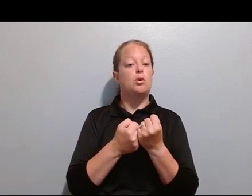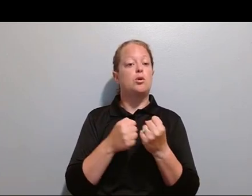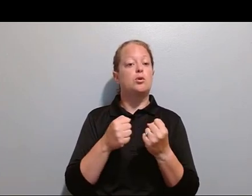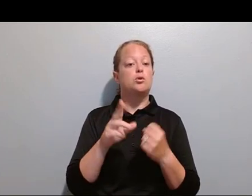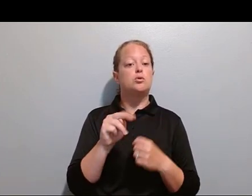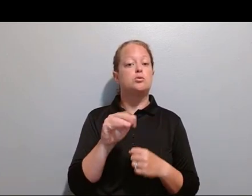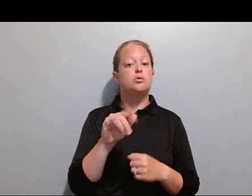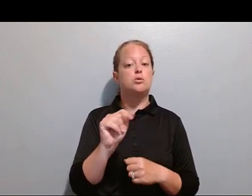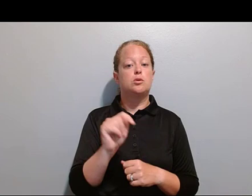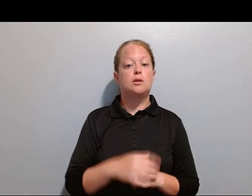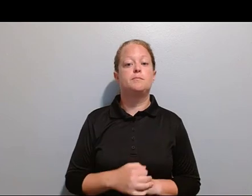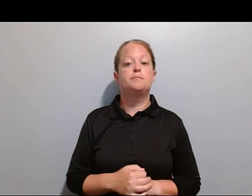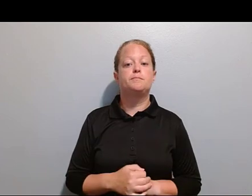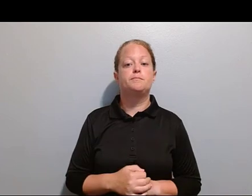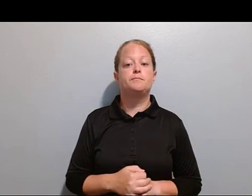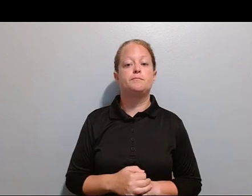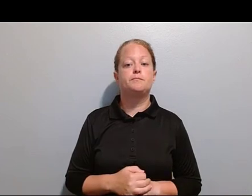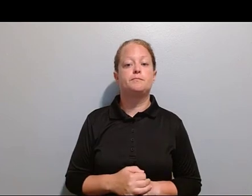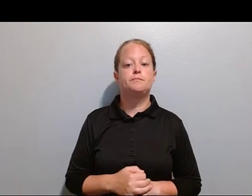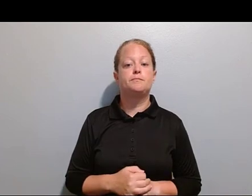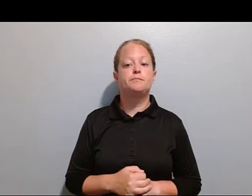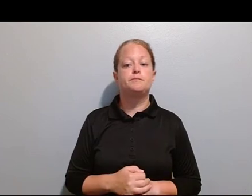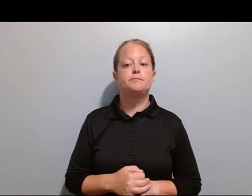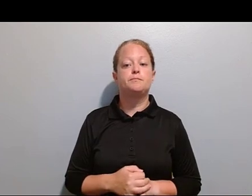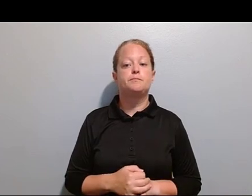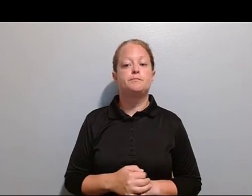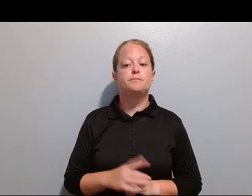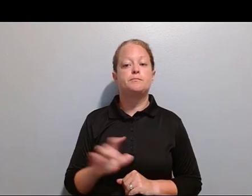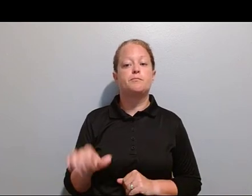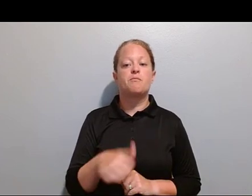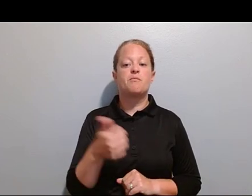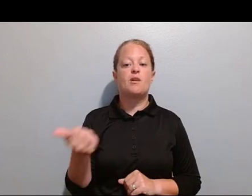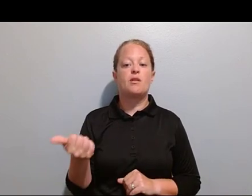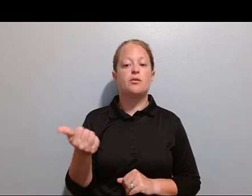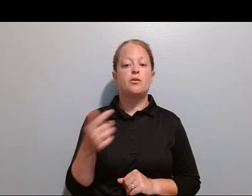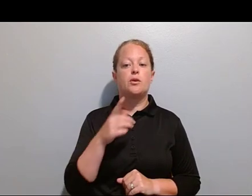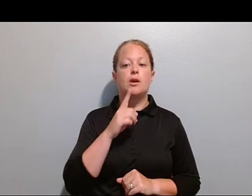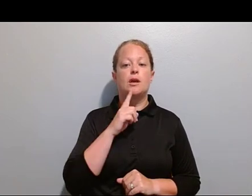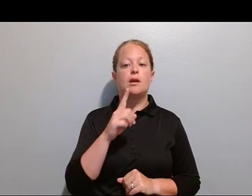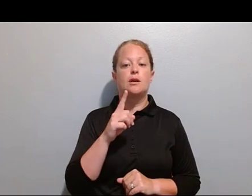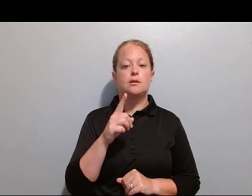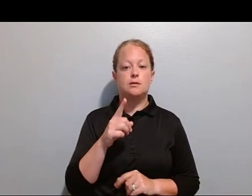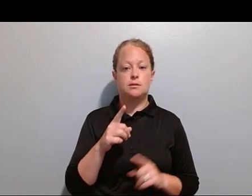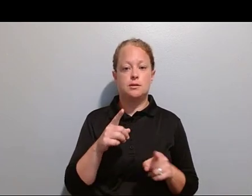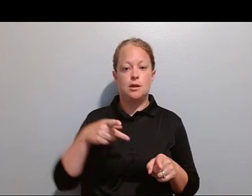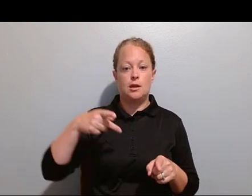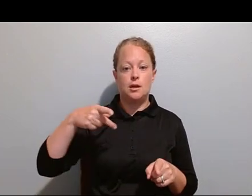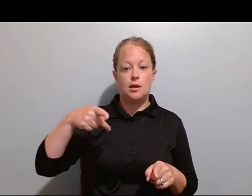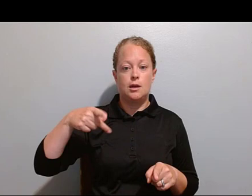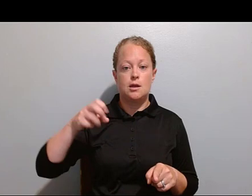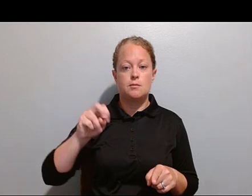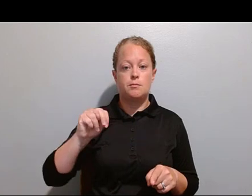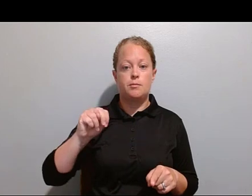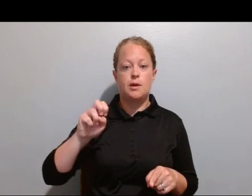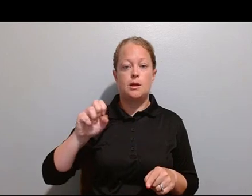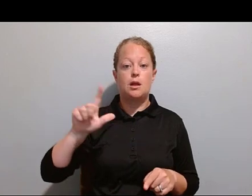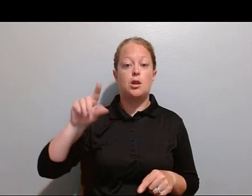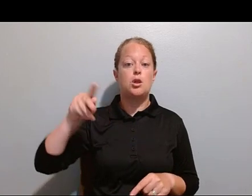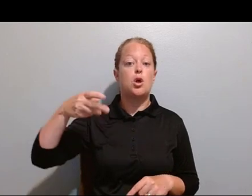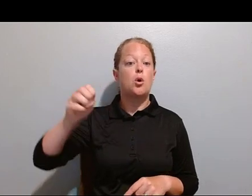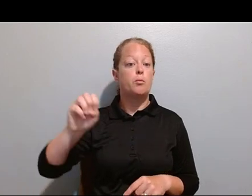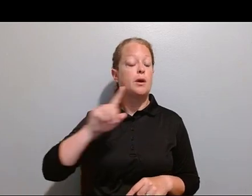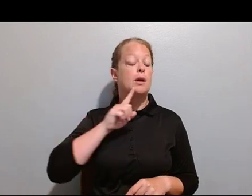Pénélope Boudreau is a director of national operations of Doctors of the World.